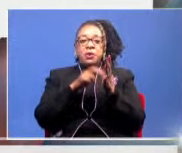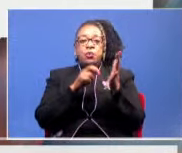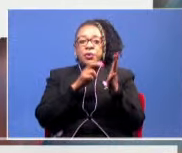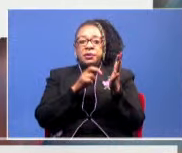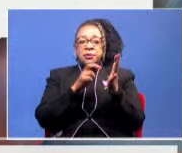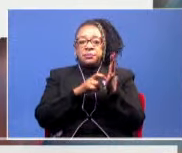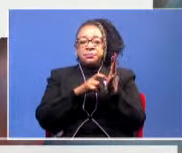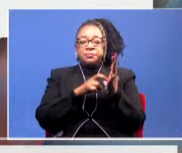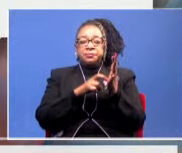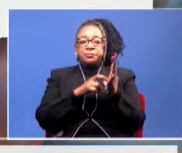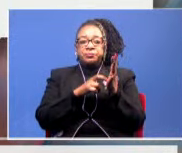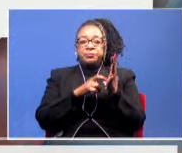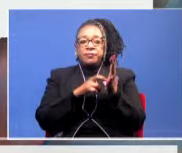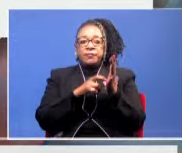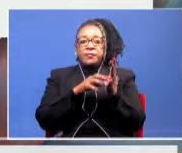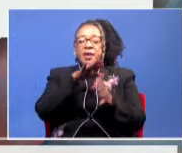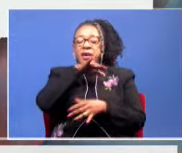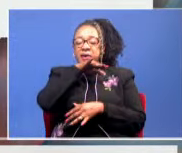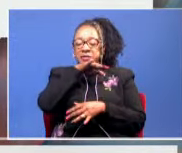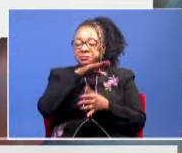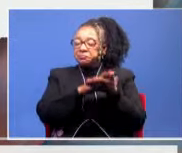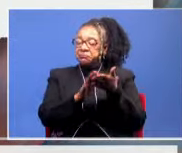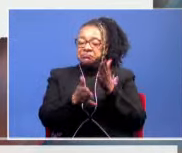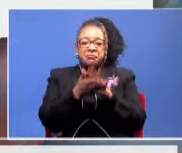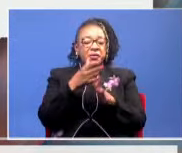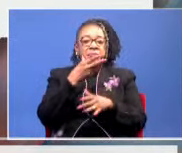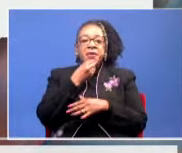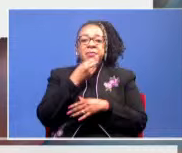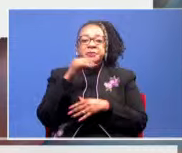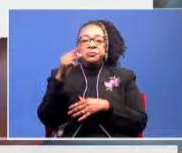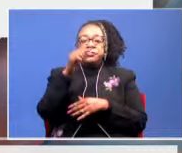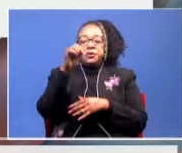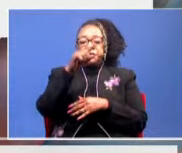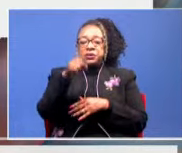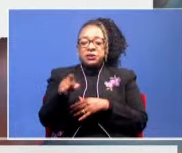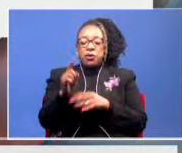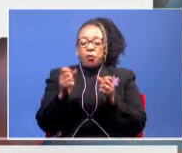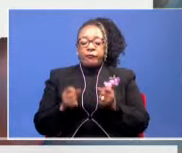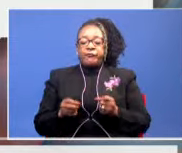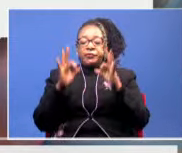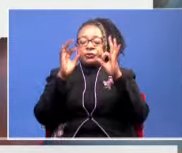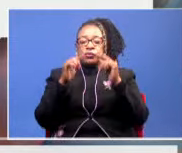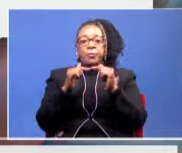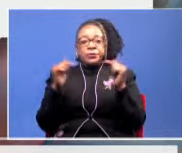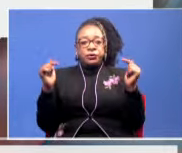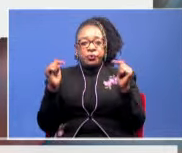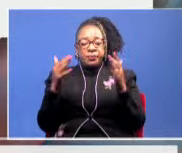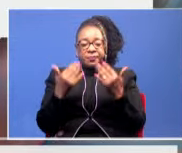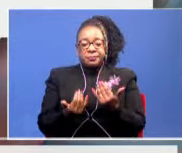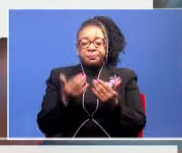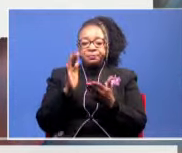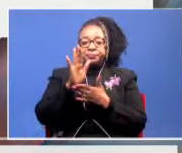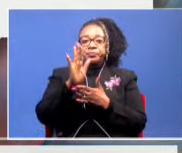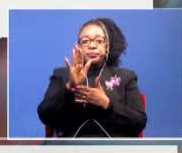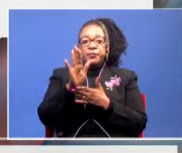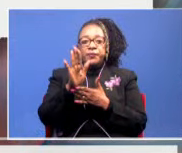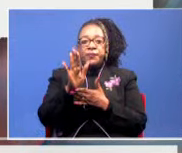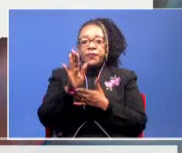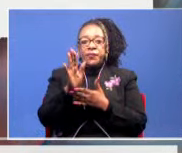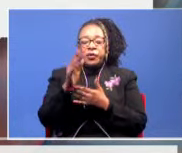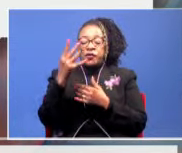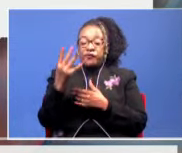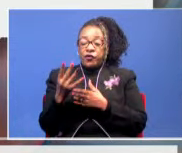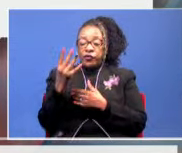longer Baba. The Gen Z millennial movement is now the official opposition. Now you are in your fourth. Moi,